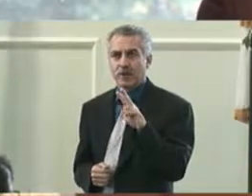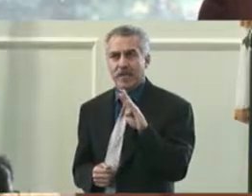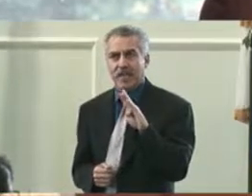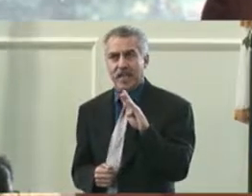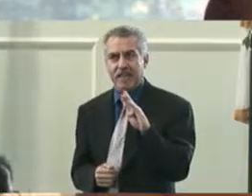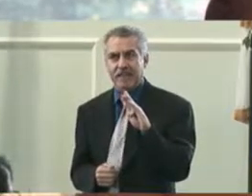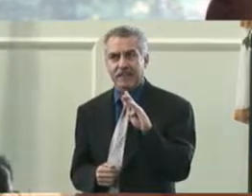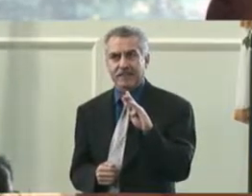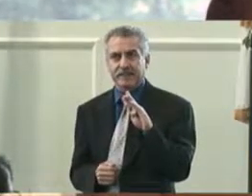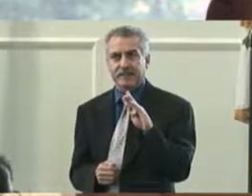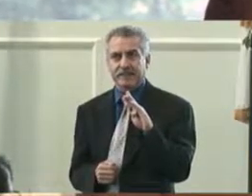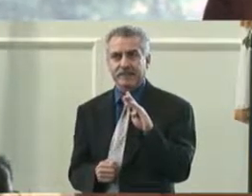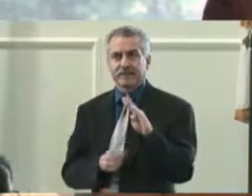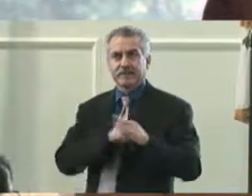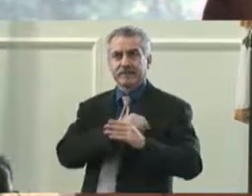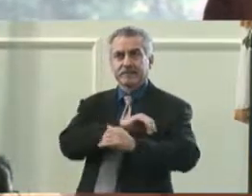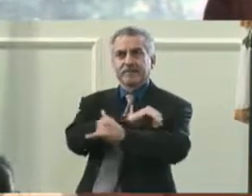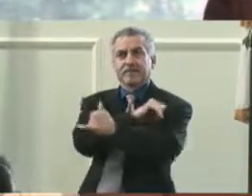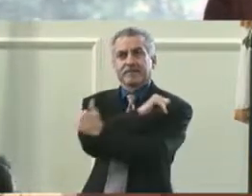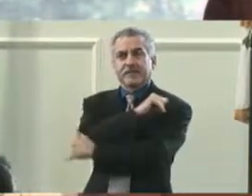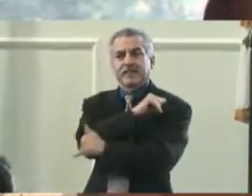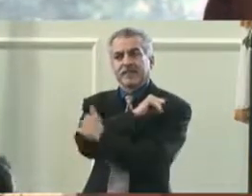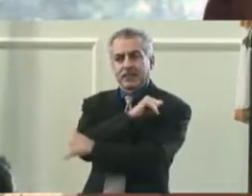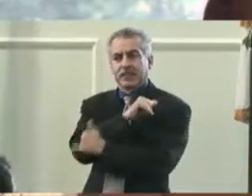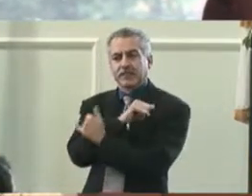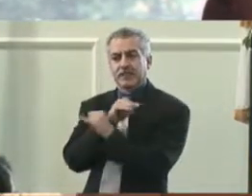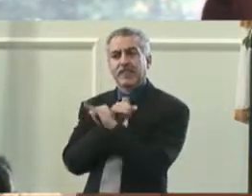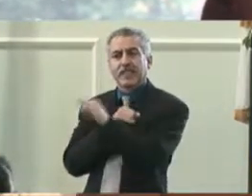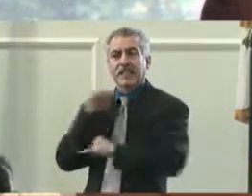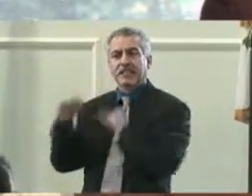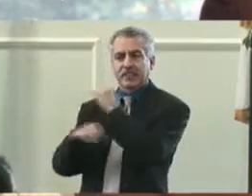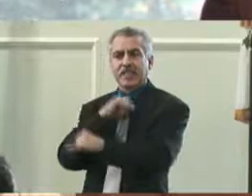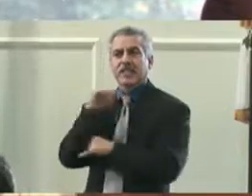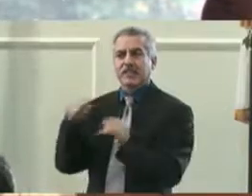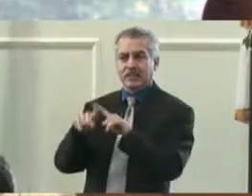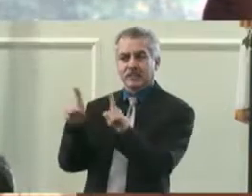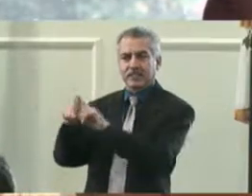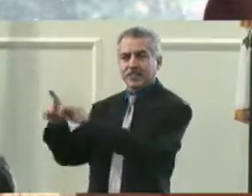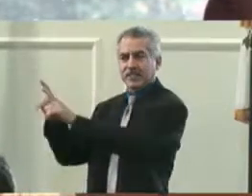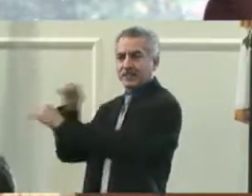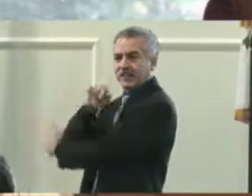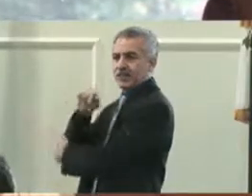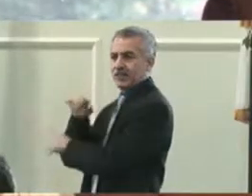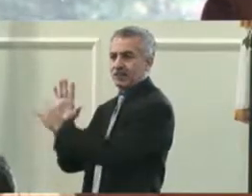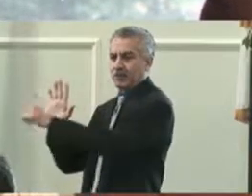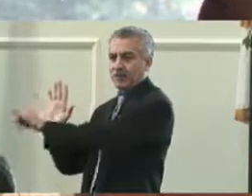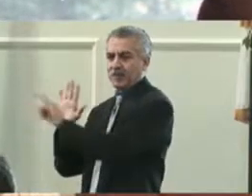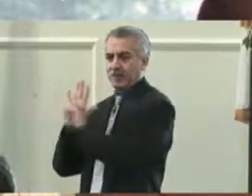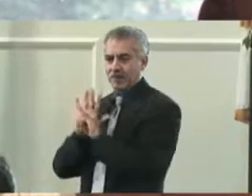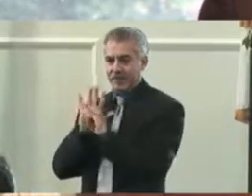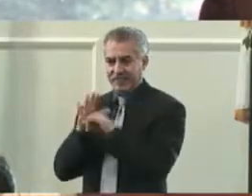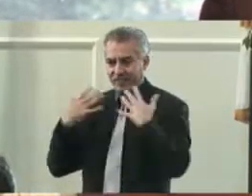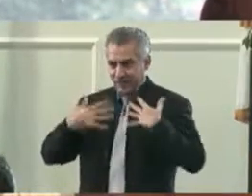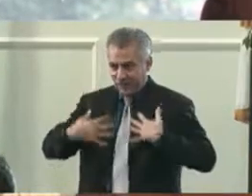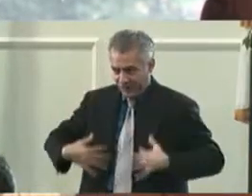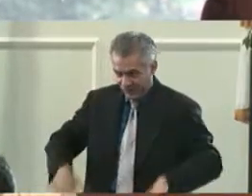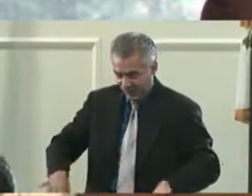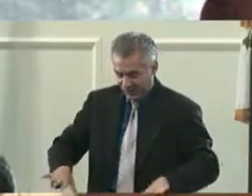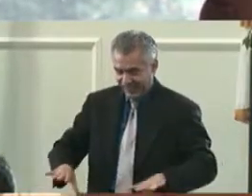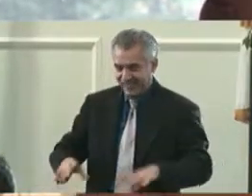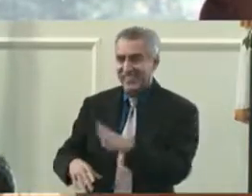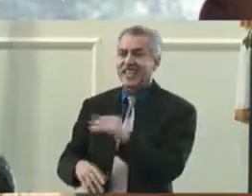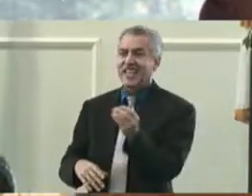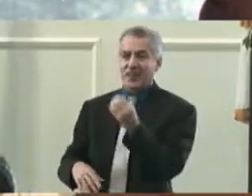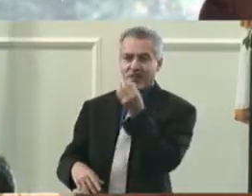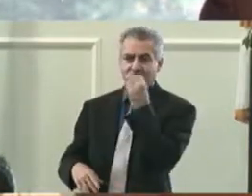and it's going to be a special Sabbath. And I'd like to invite you to make plans to be here